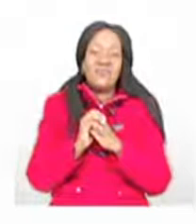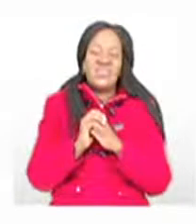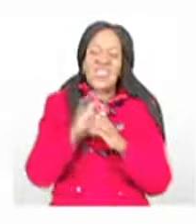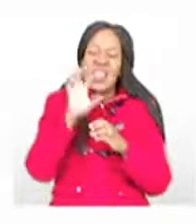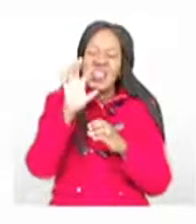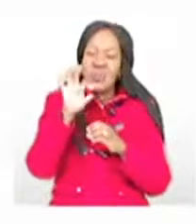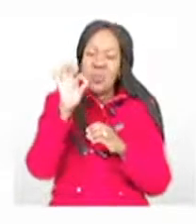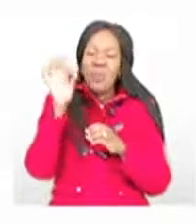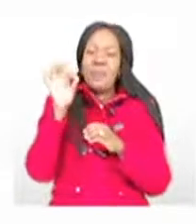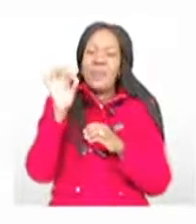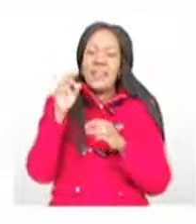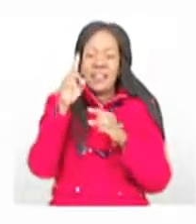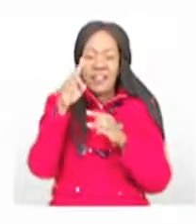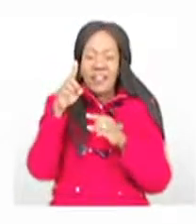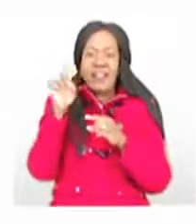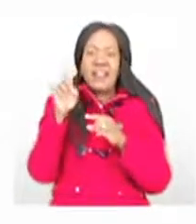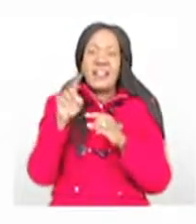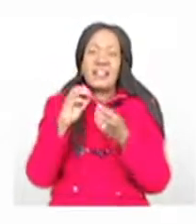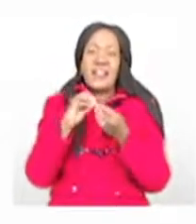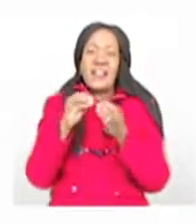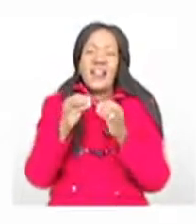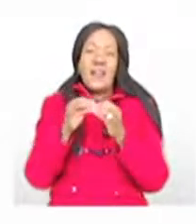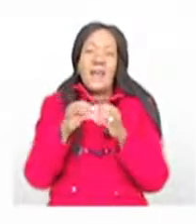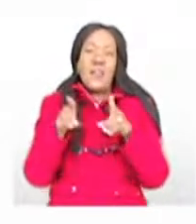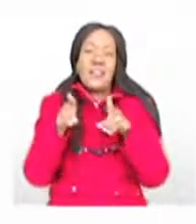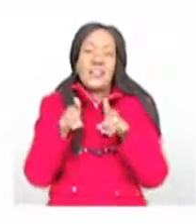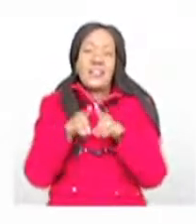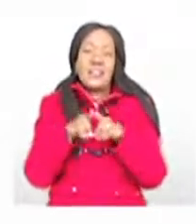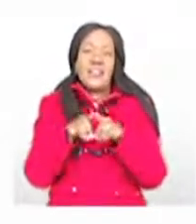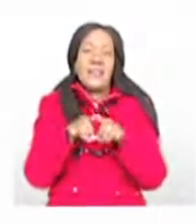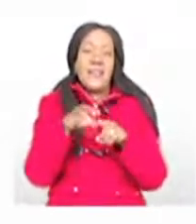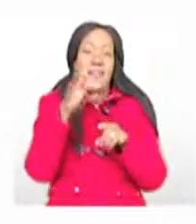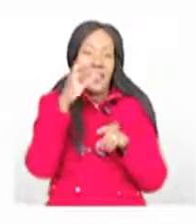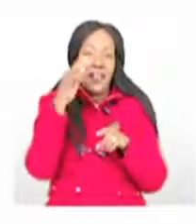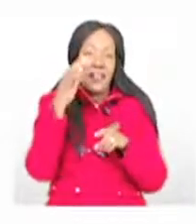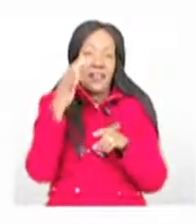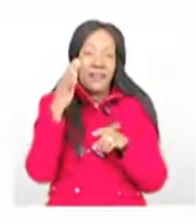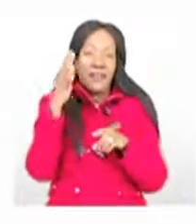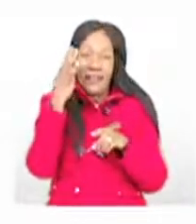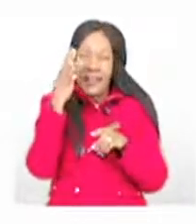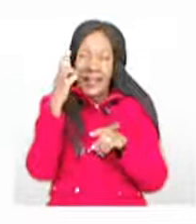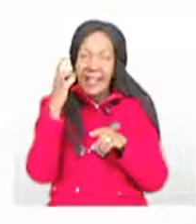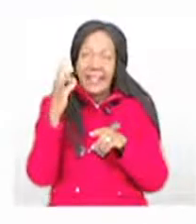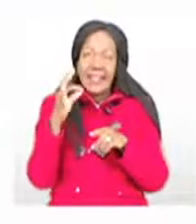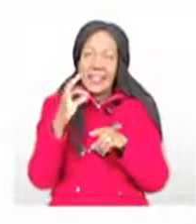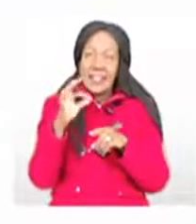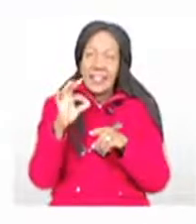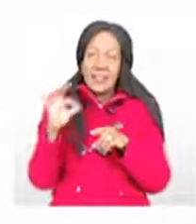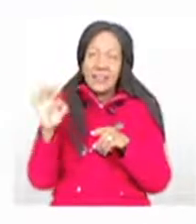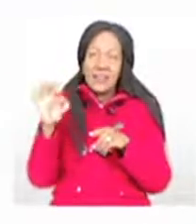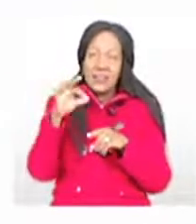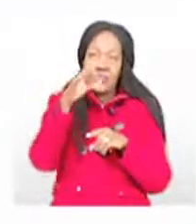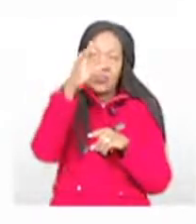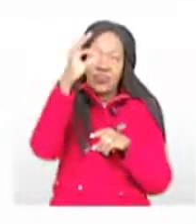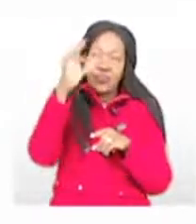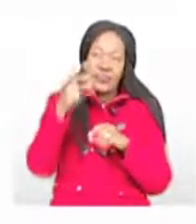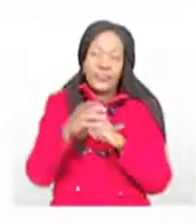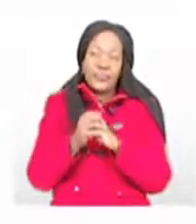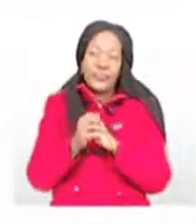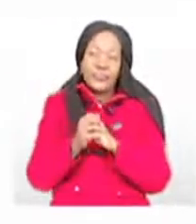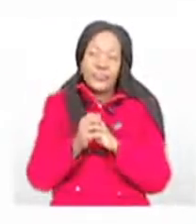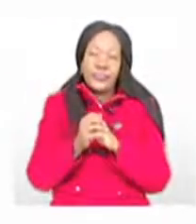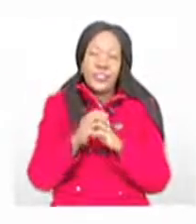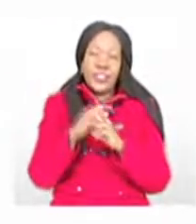correct number which corresponds with the number of fleas you can see in the